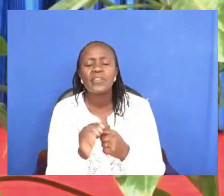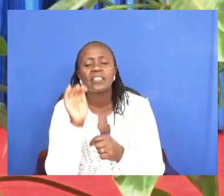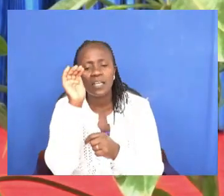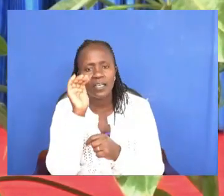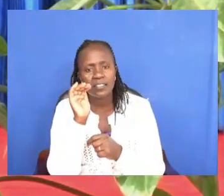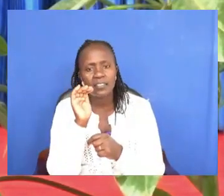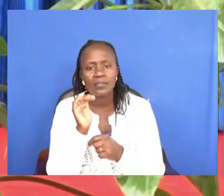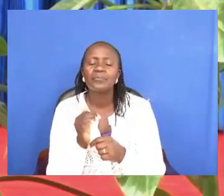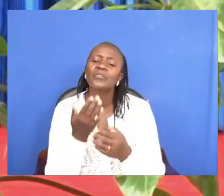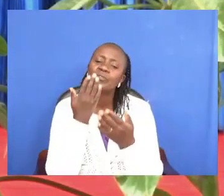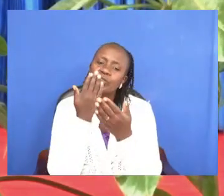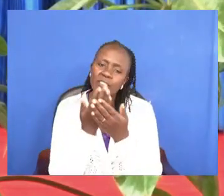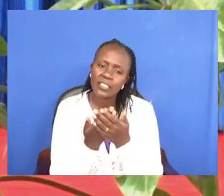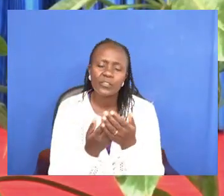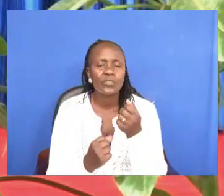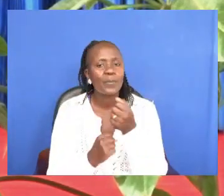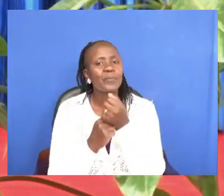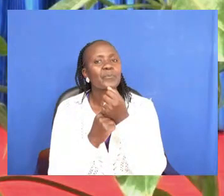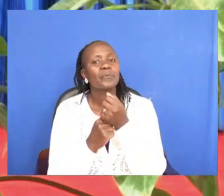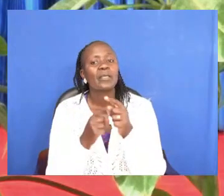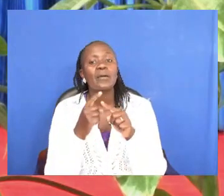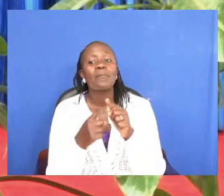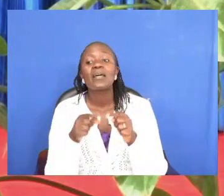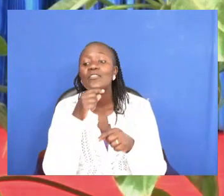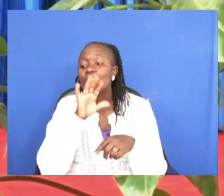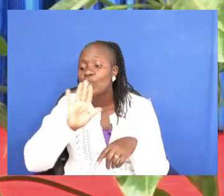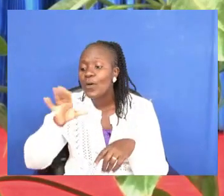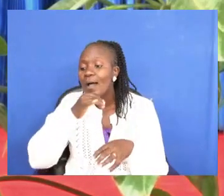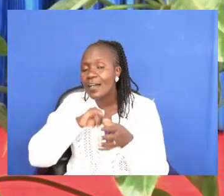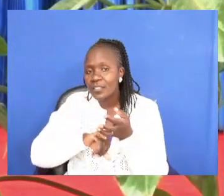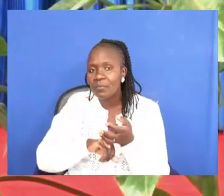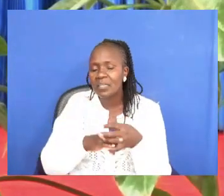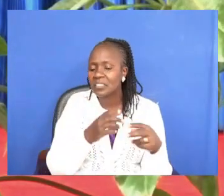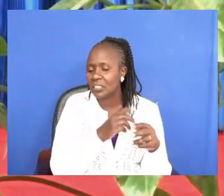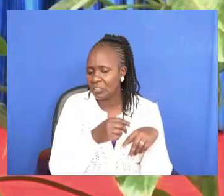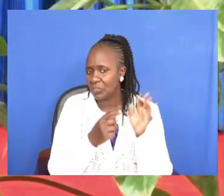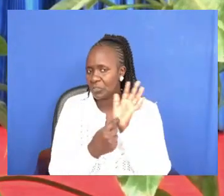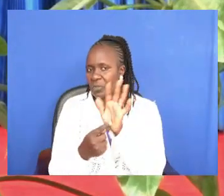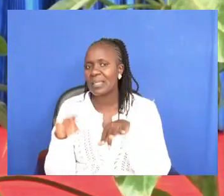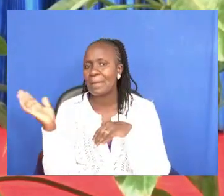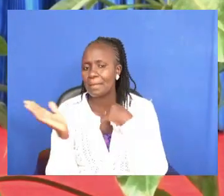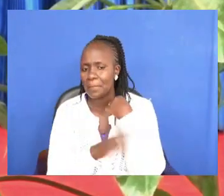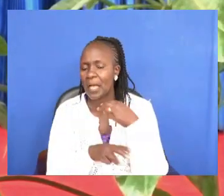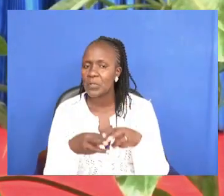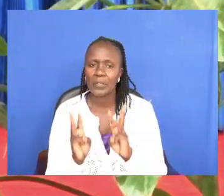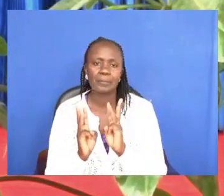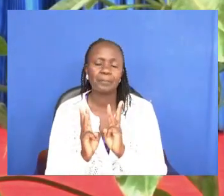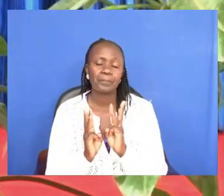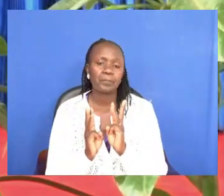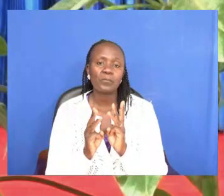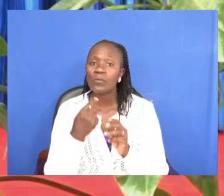ask for appreciation and that Nabal had treated them badly. So